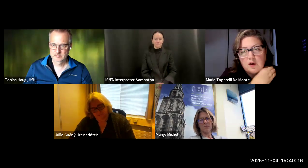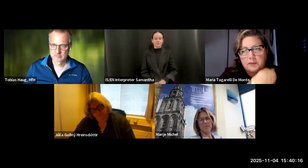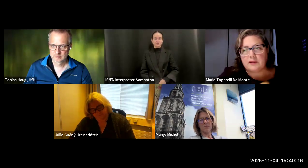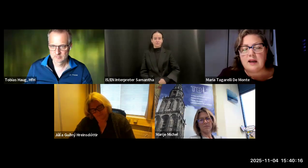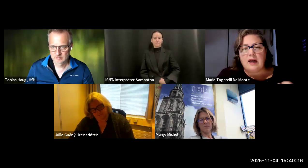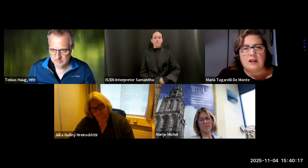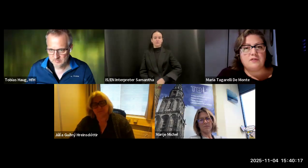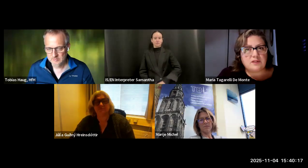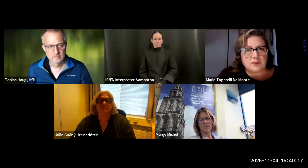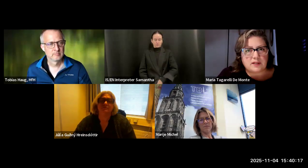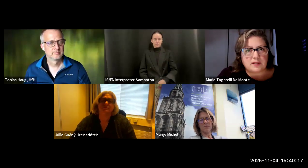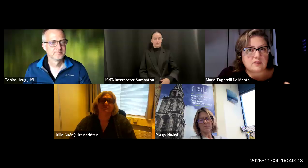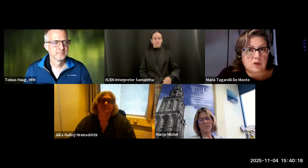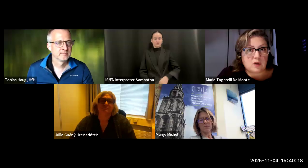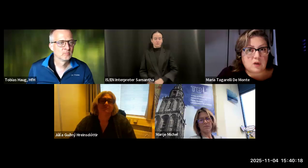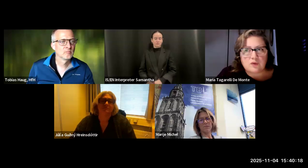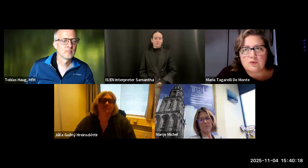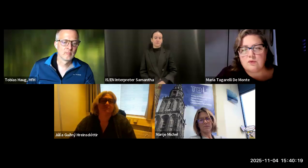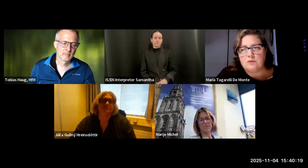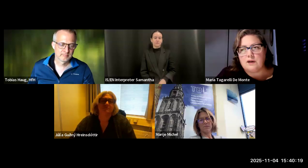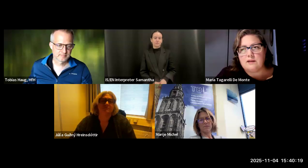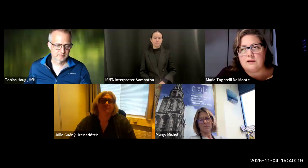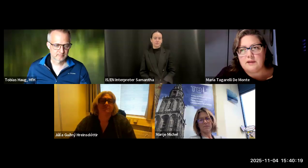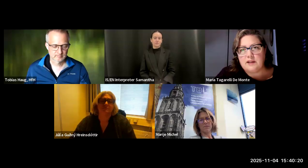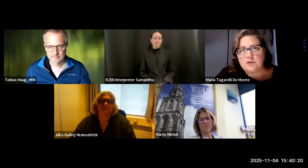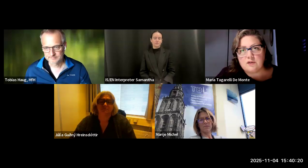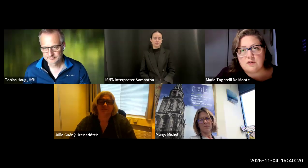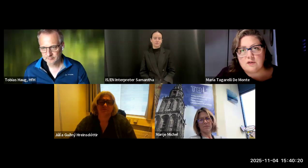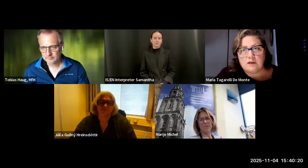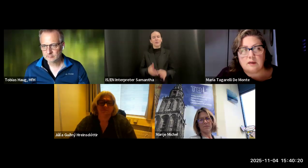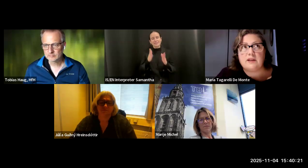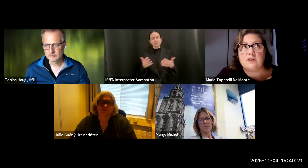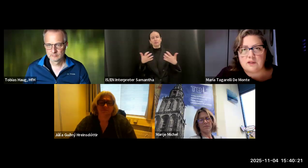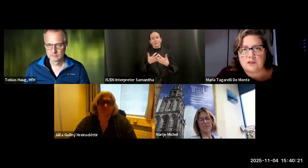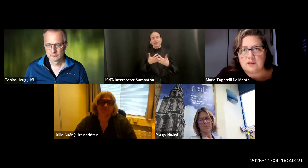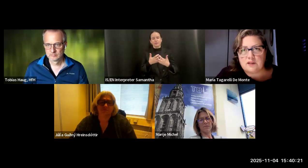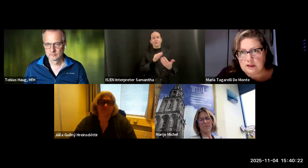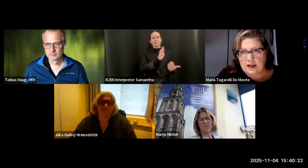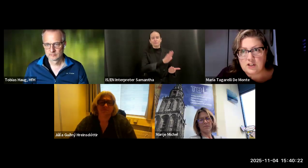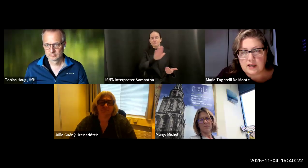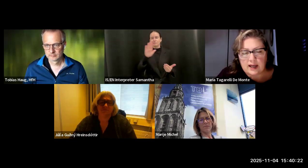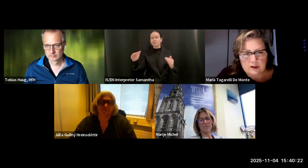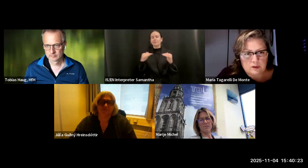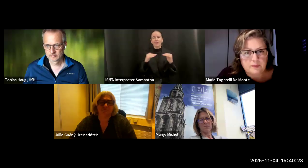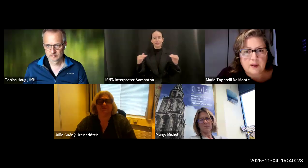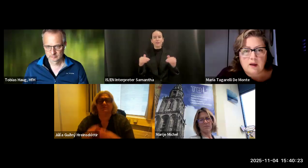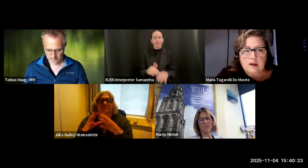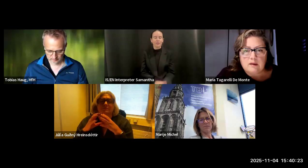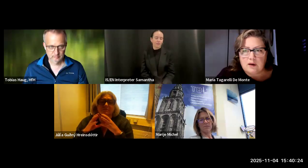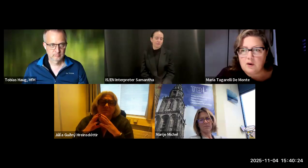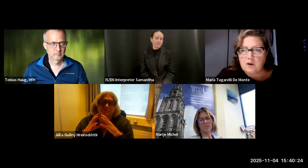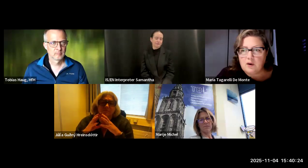to familiar topics, and for this reason is closer to what a beginner student can actually